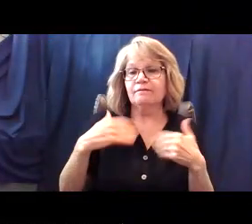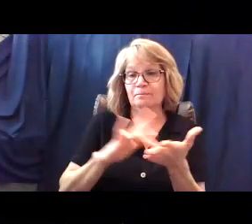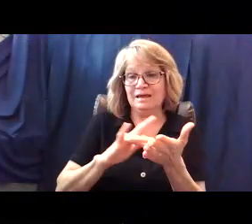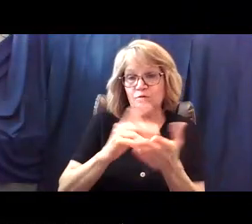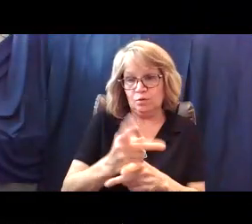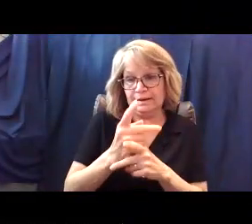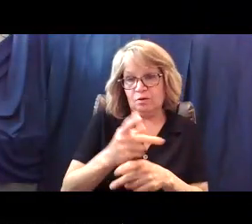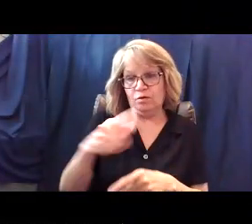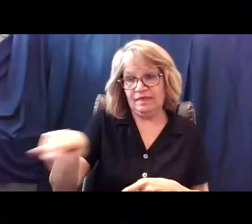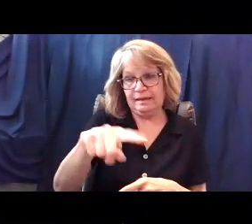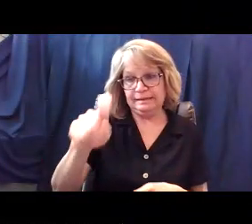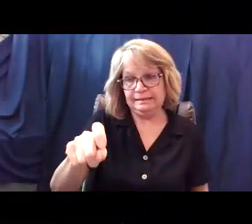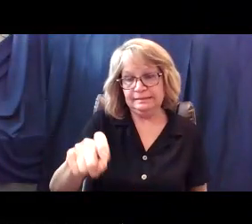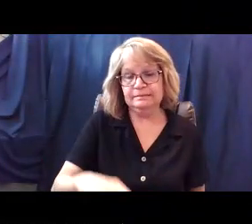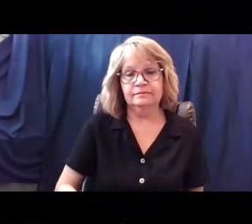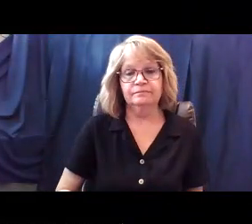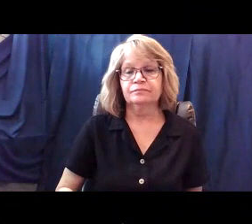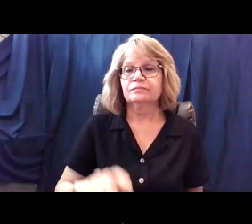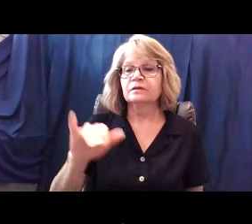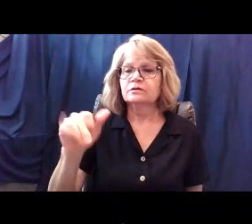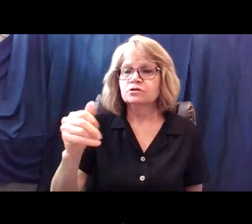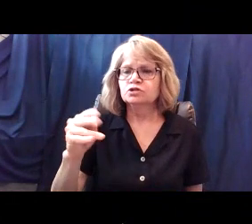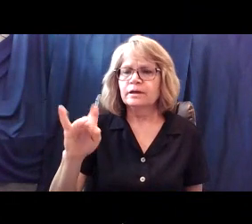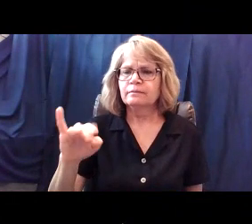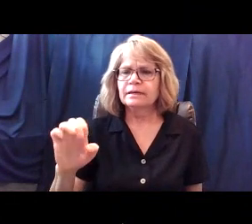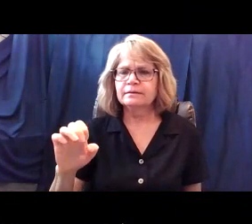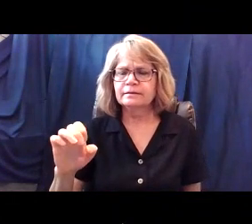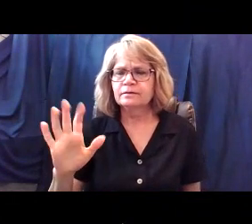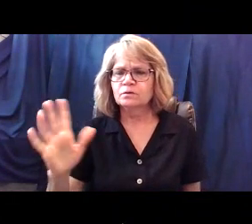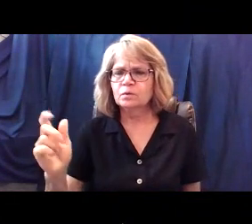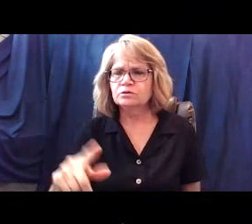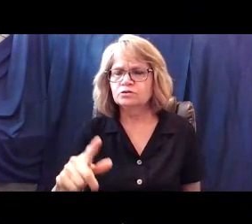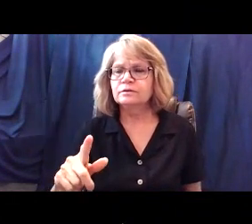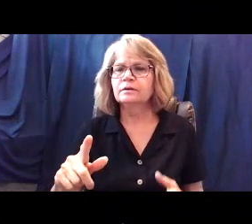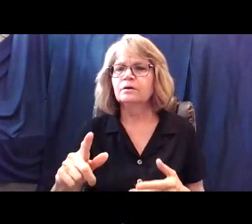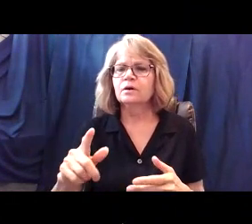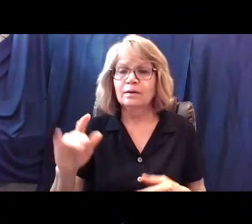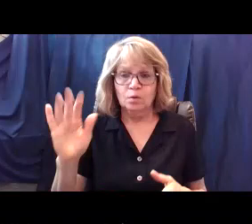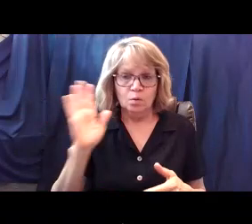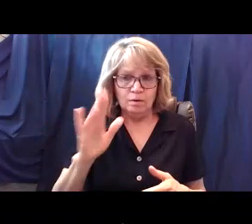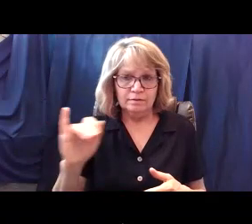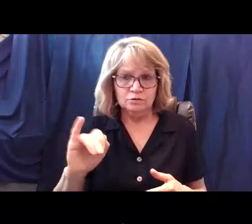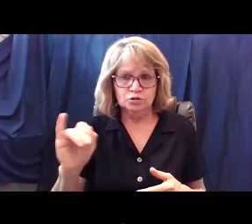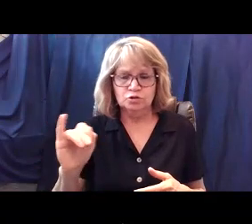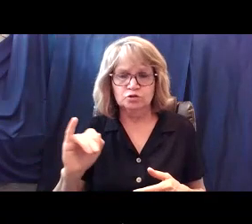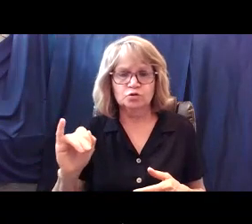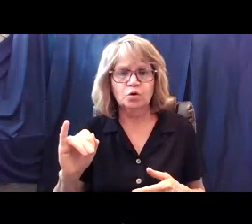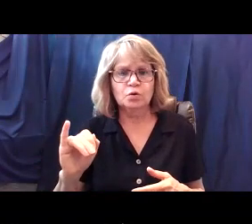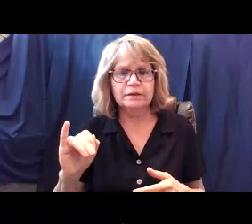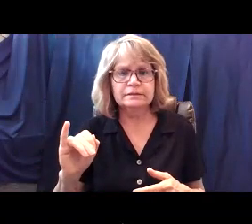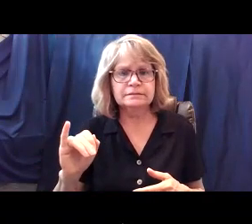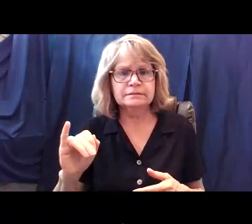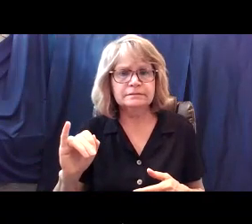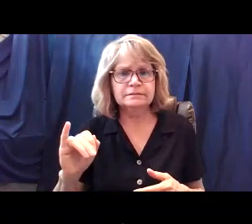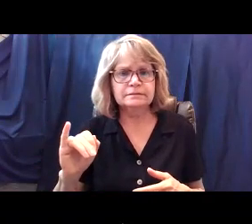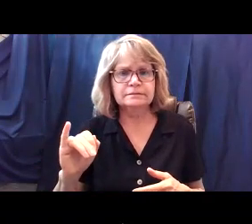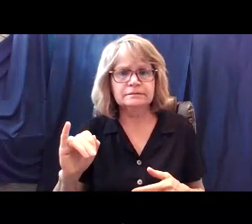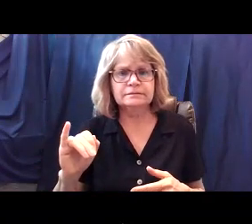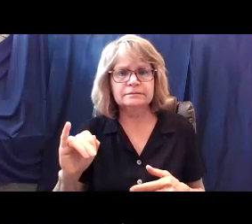need. And Jamie, I see a question. Would an insurance breed restriction be considered an undue